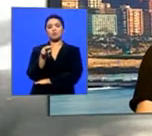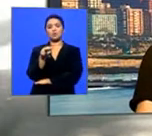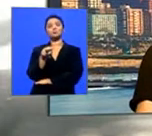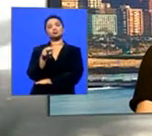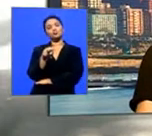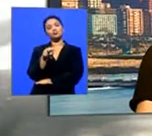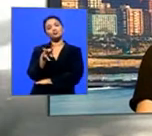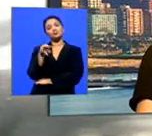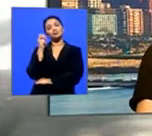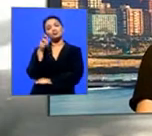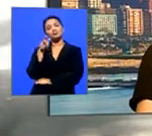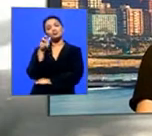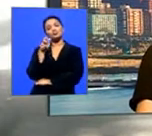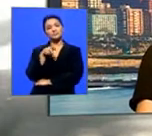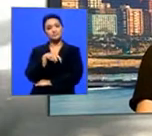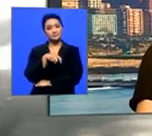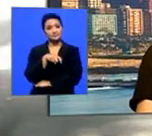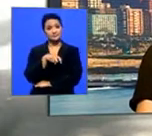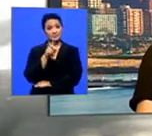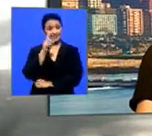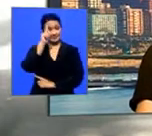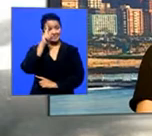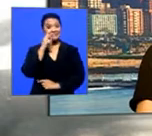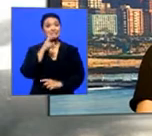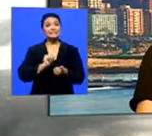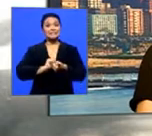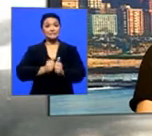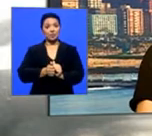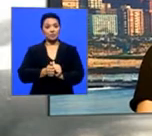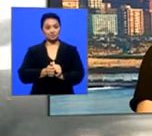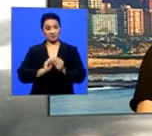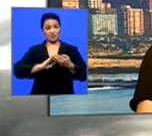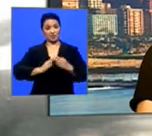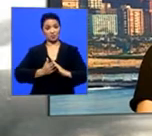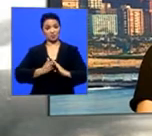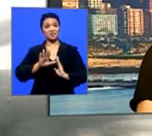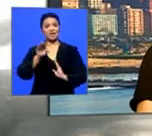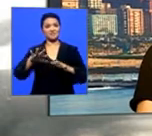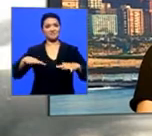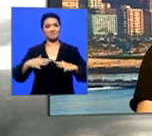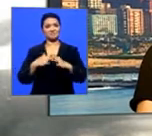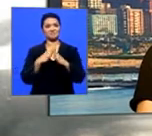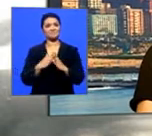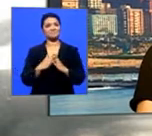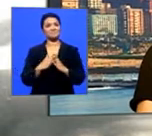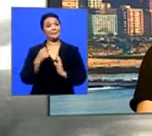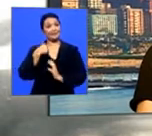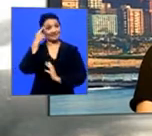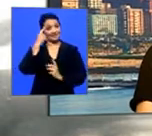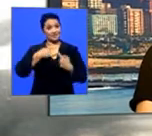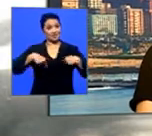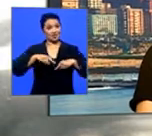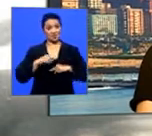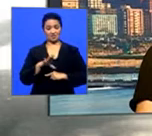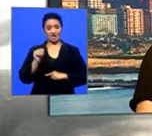and takes notes. So Madiba saw it as nation building, and I think it was right there. I think sport is the one thing where we as a nation